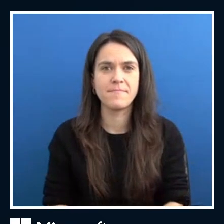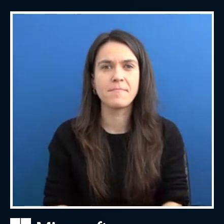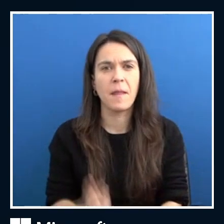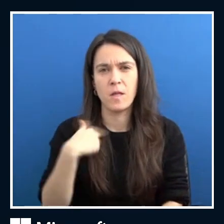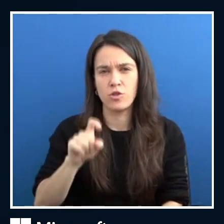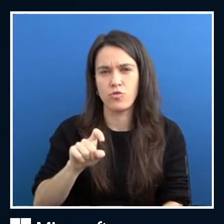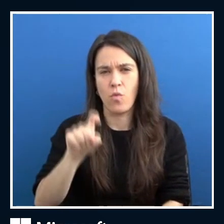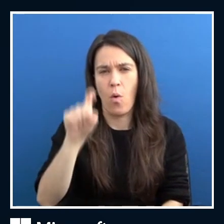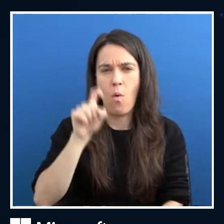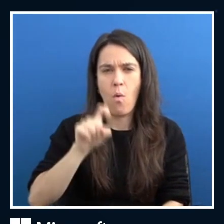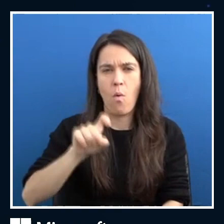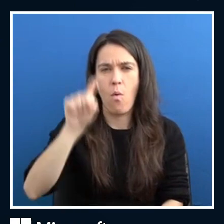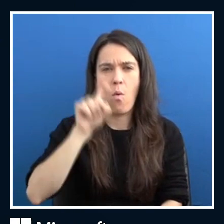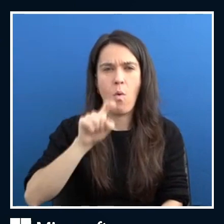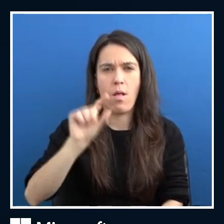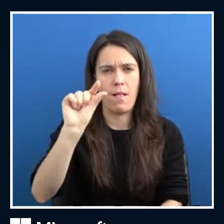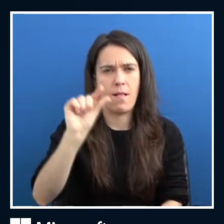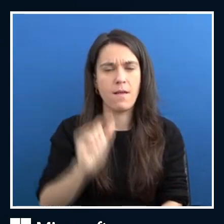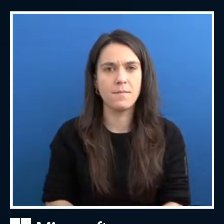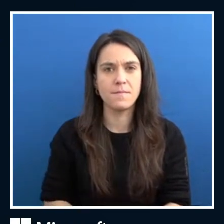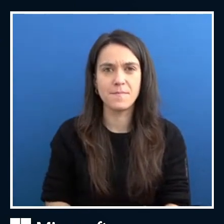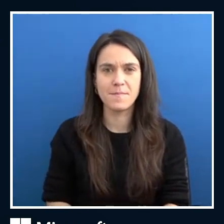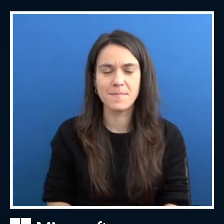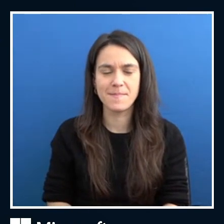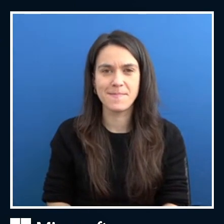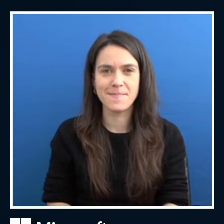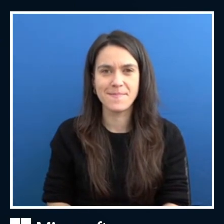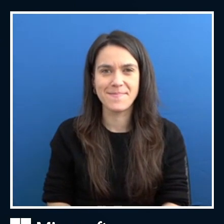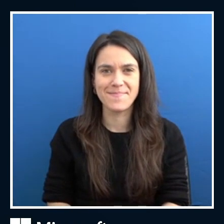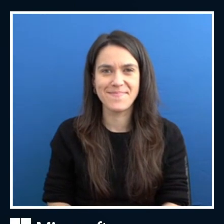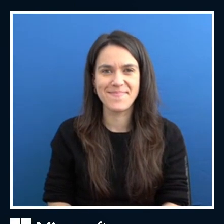down. It's a big document.